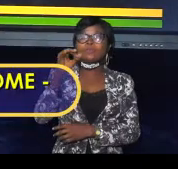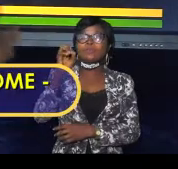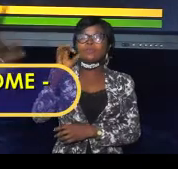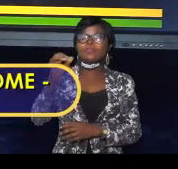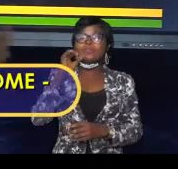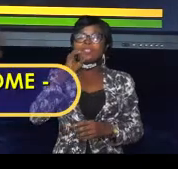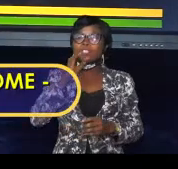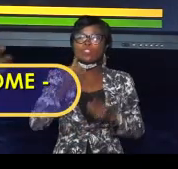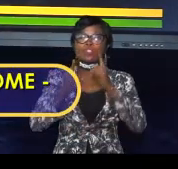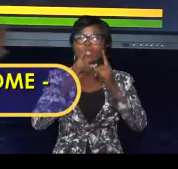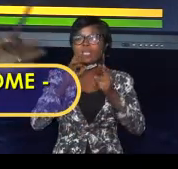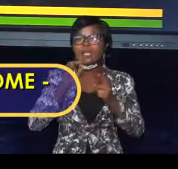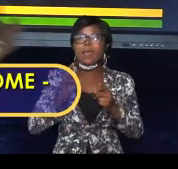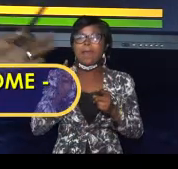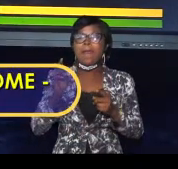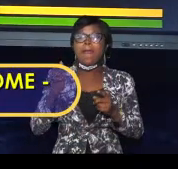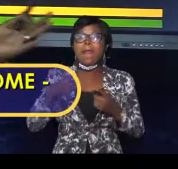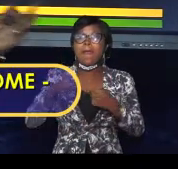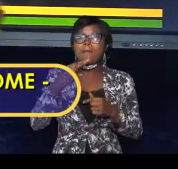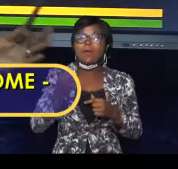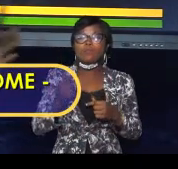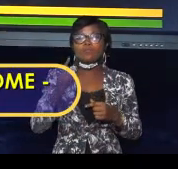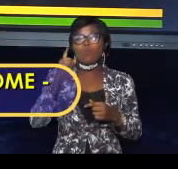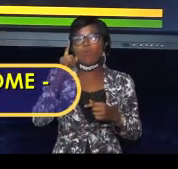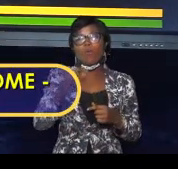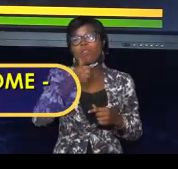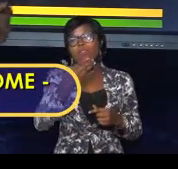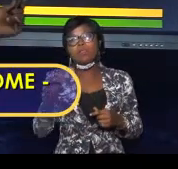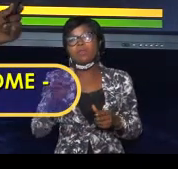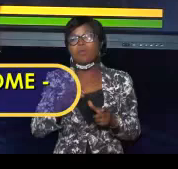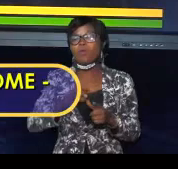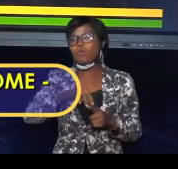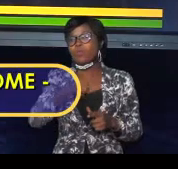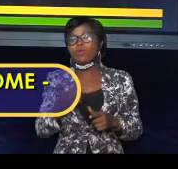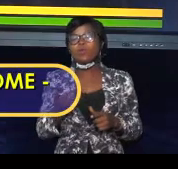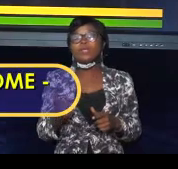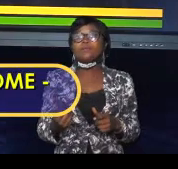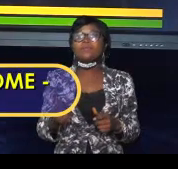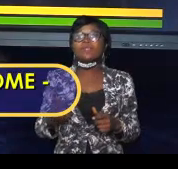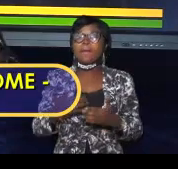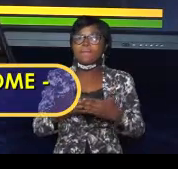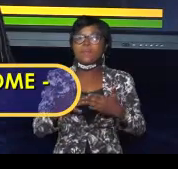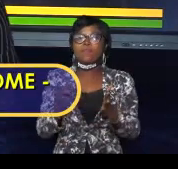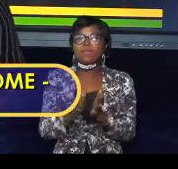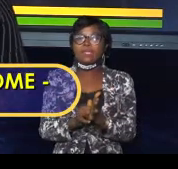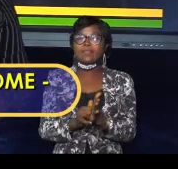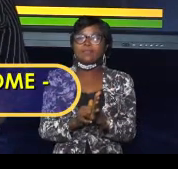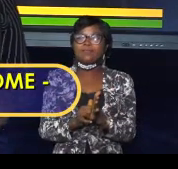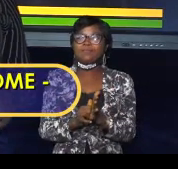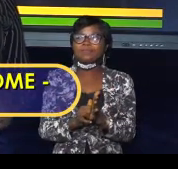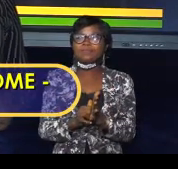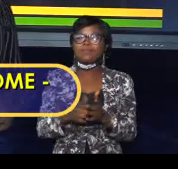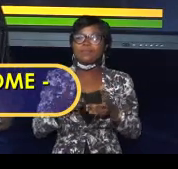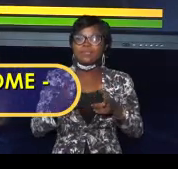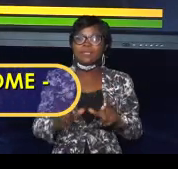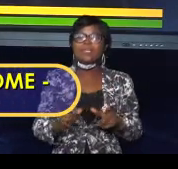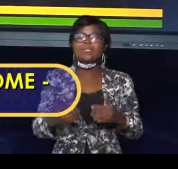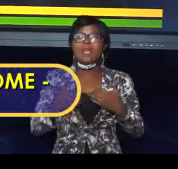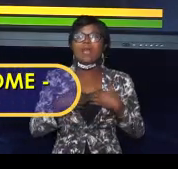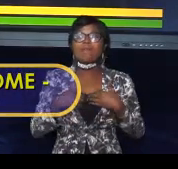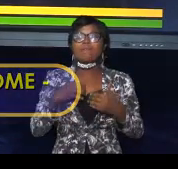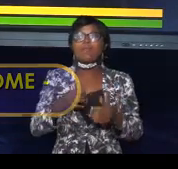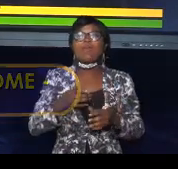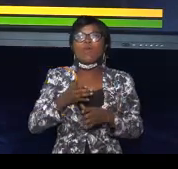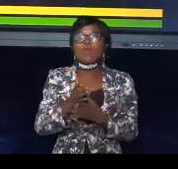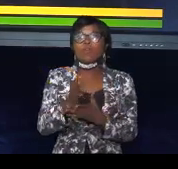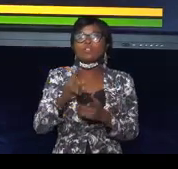talking about pairs, things that has to do with one another, analogies. But before we go to the learning objective, let's